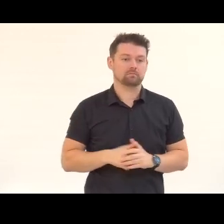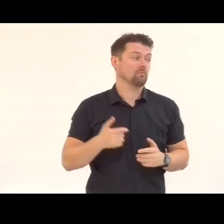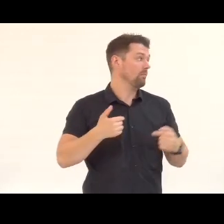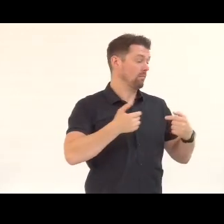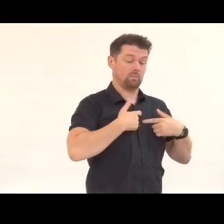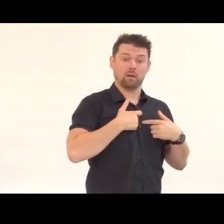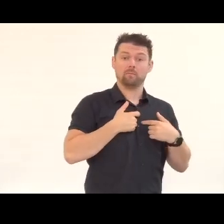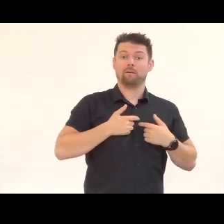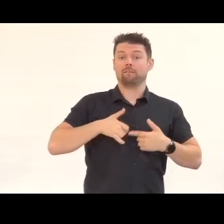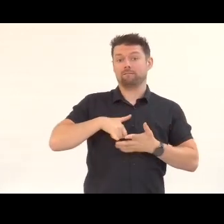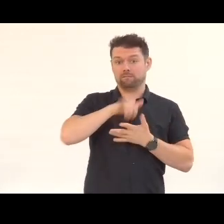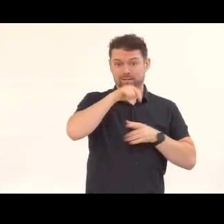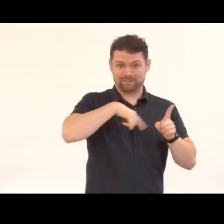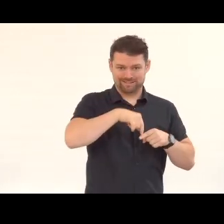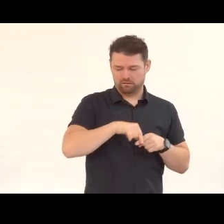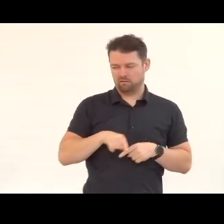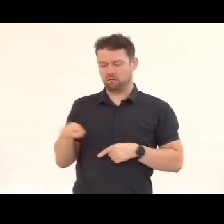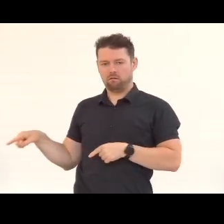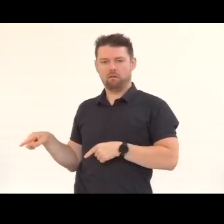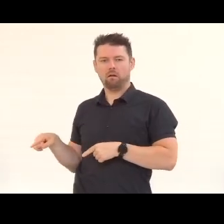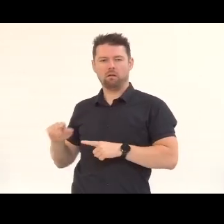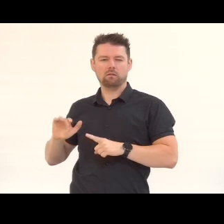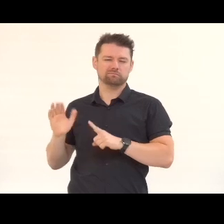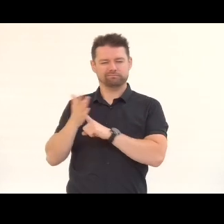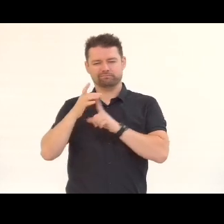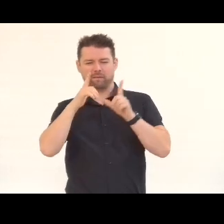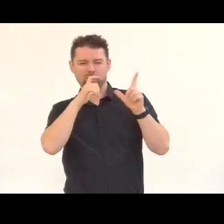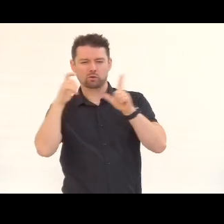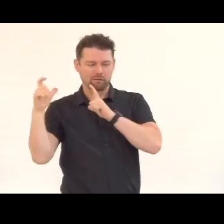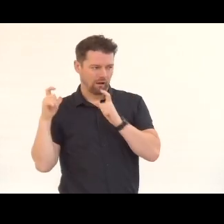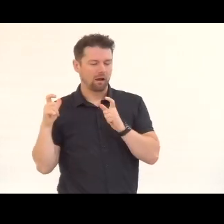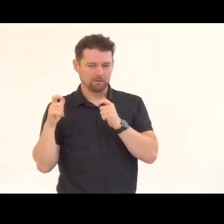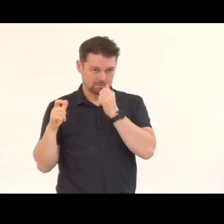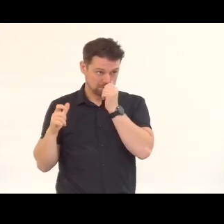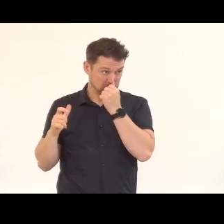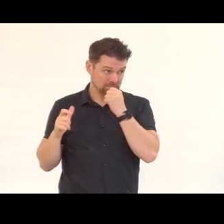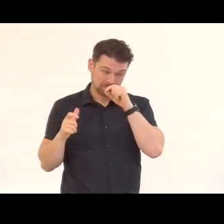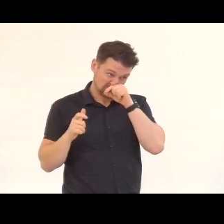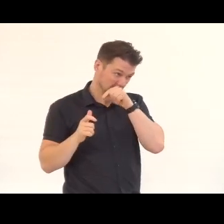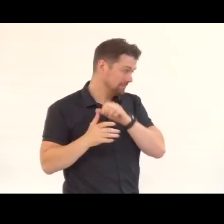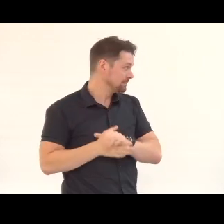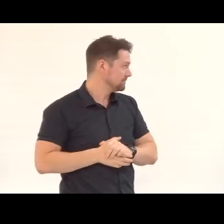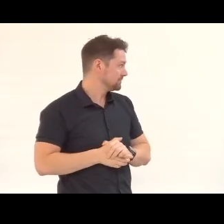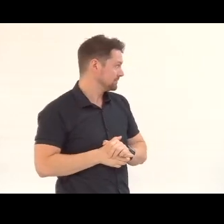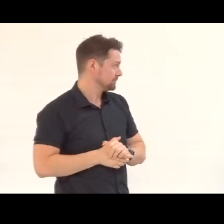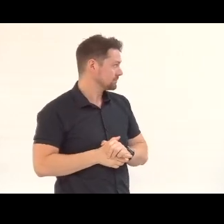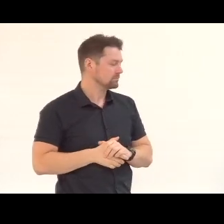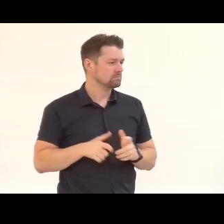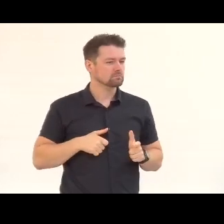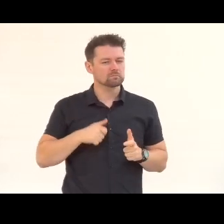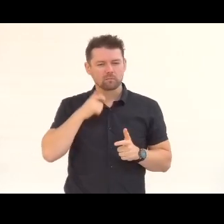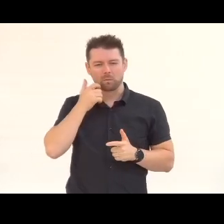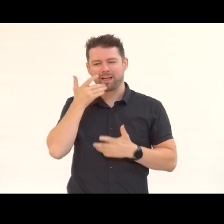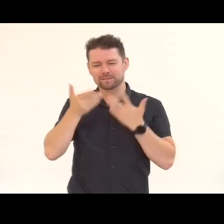director, and Florian is our mission photographer and GOST team member. What all of this is, I will explain in a minute.